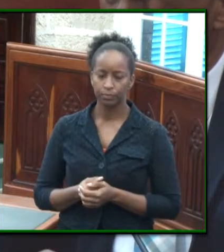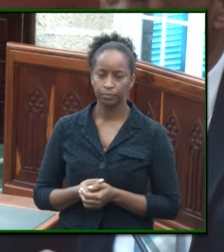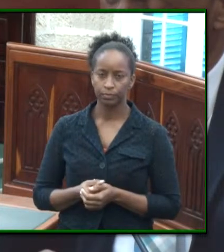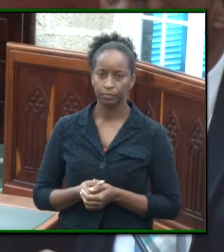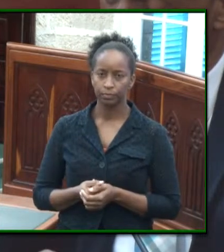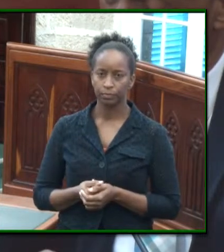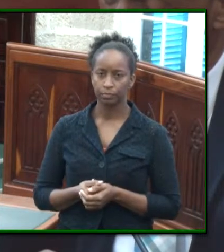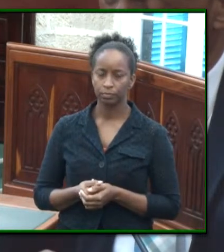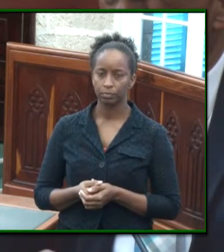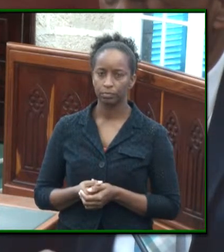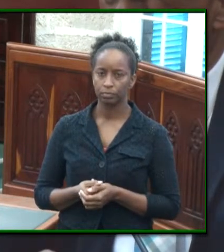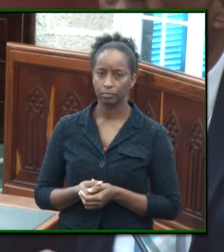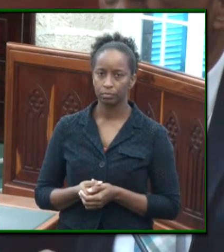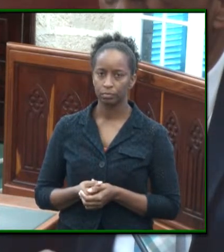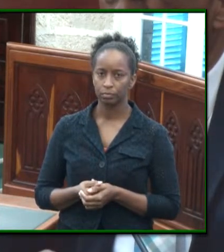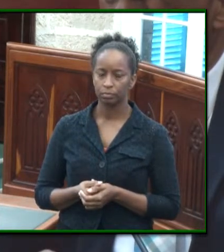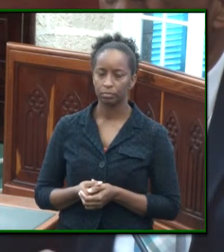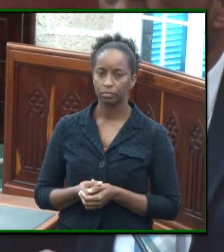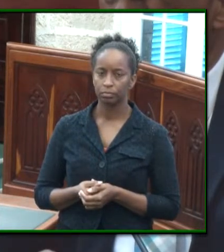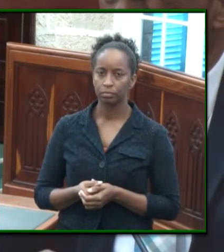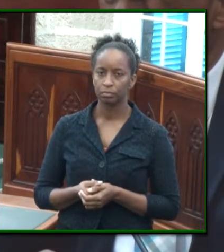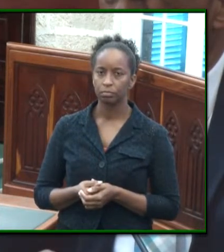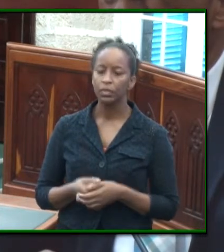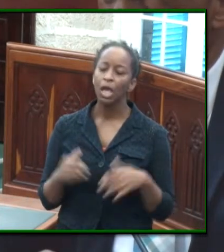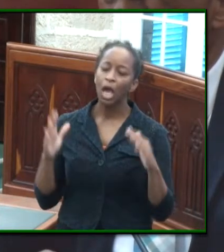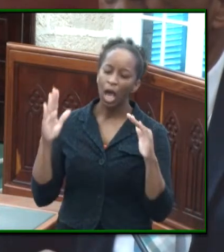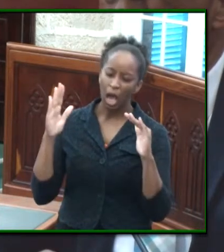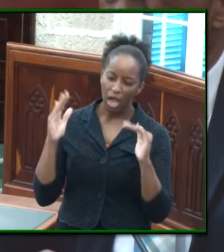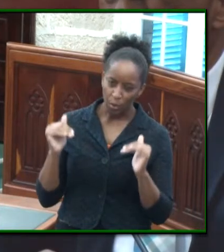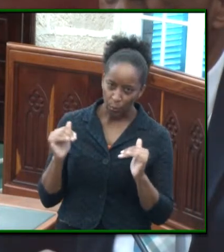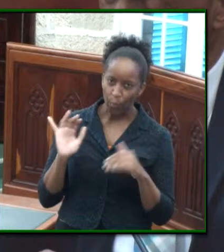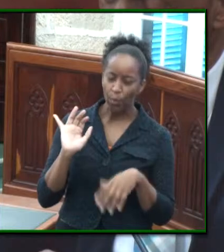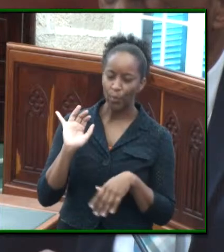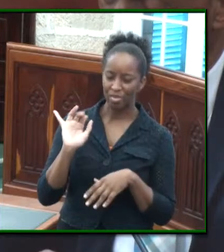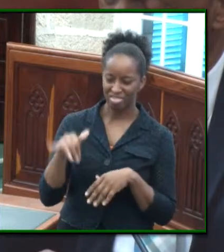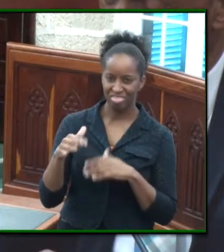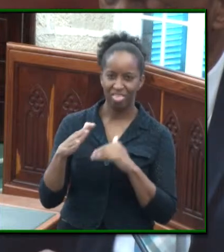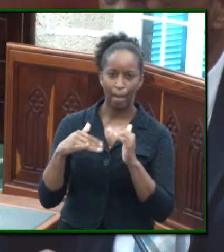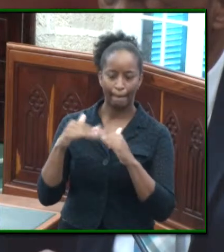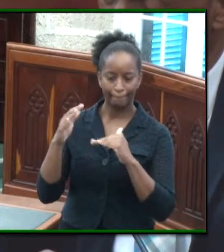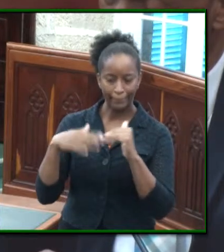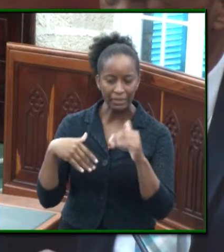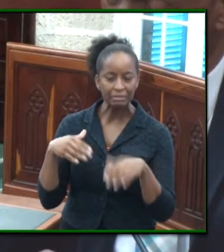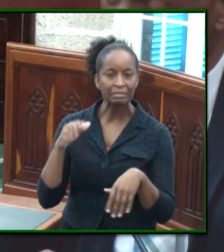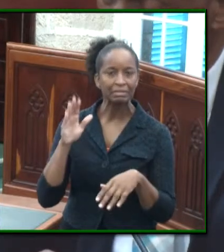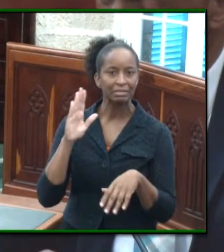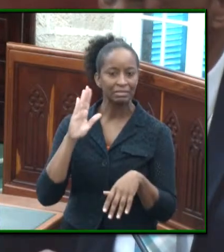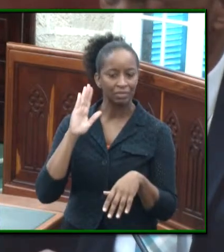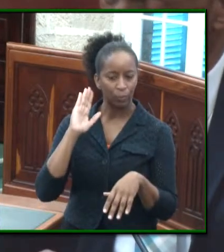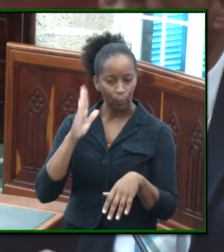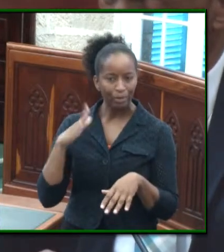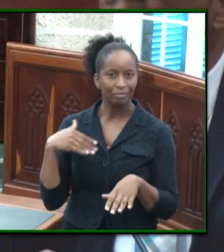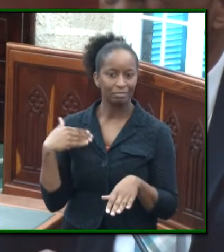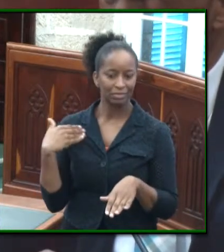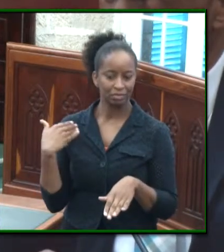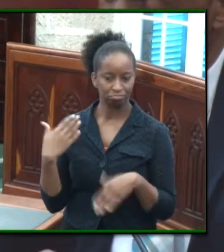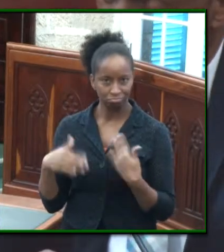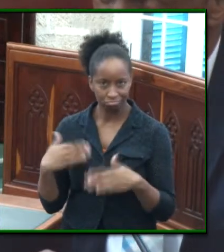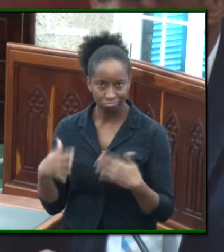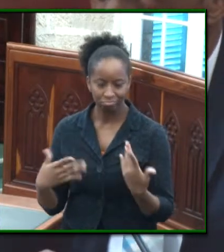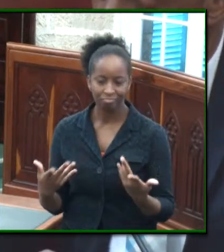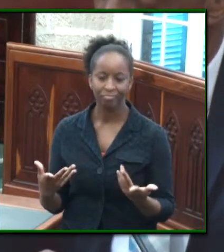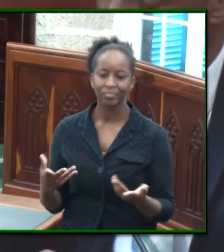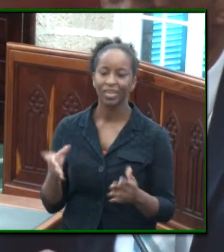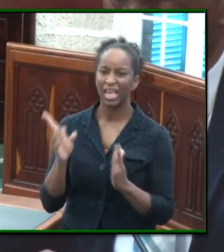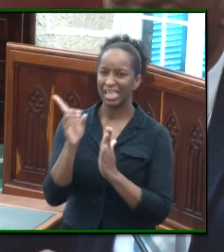we'll be able to make some progress on that. We have had a design submitted, but the design was for a multi-story building and we